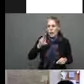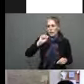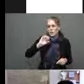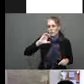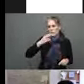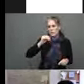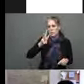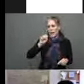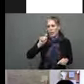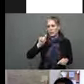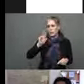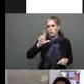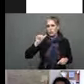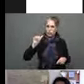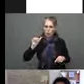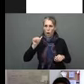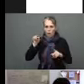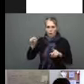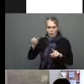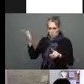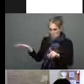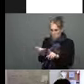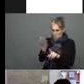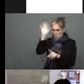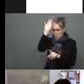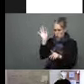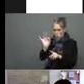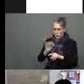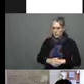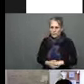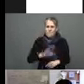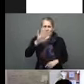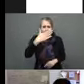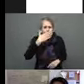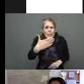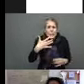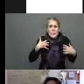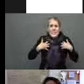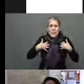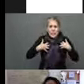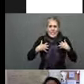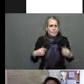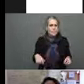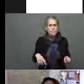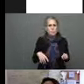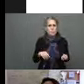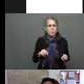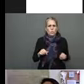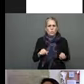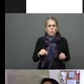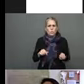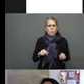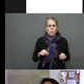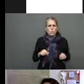go ahead. Thank you very much. This was very interesting. Um, we have, uh, a paper,